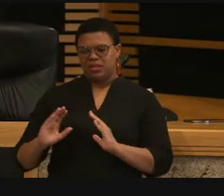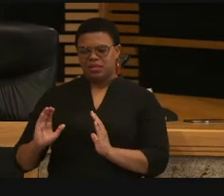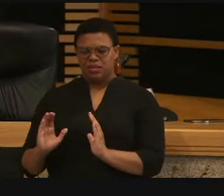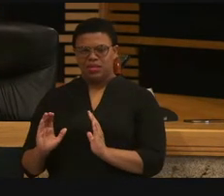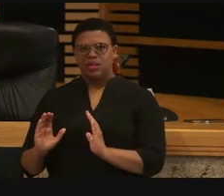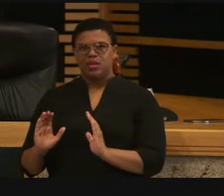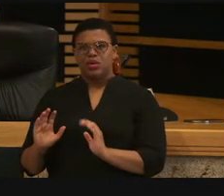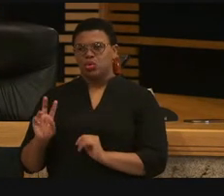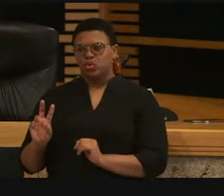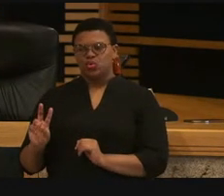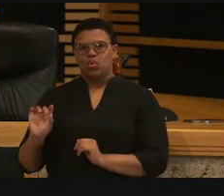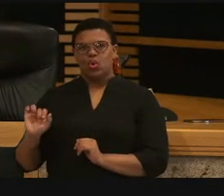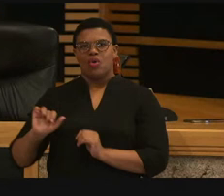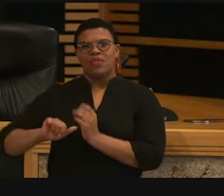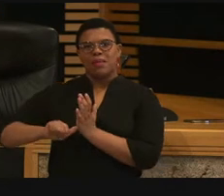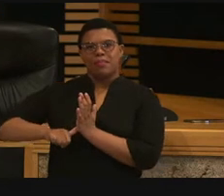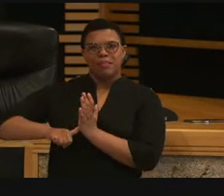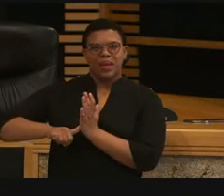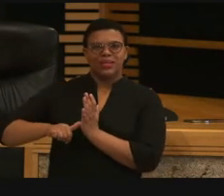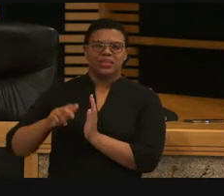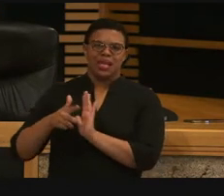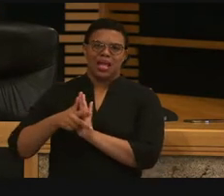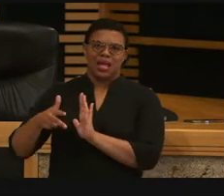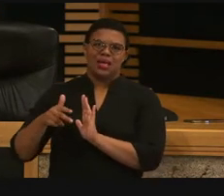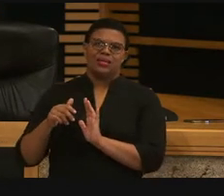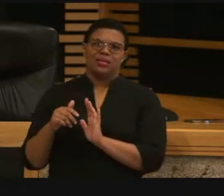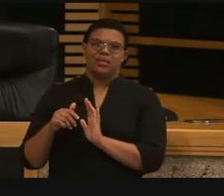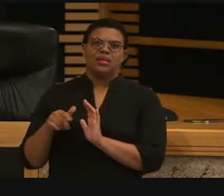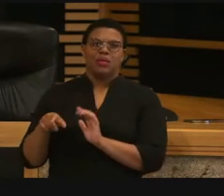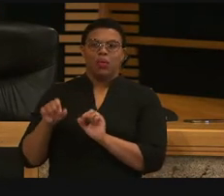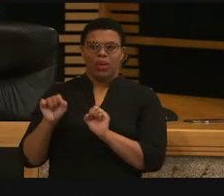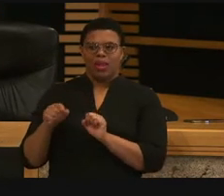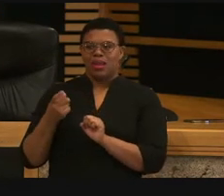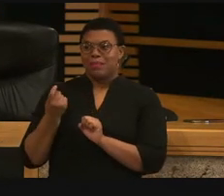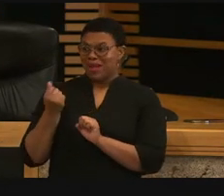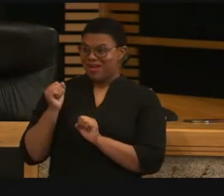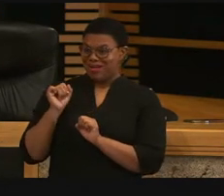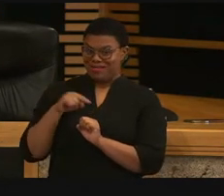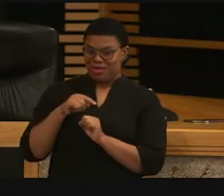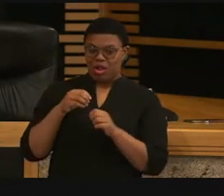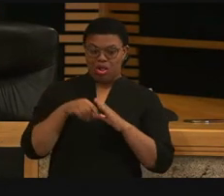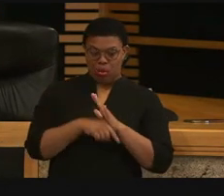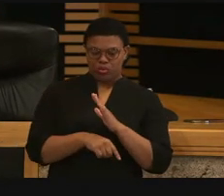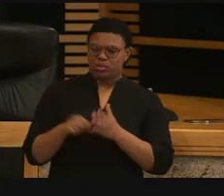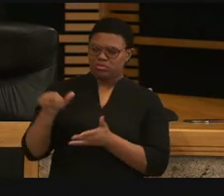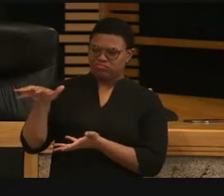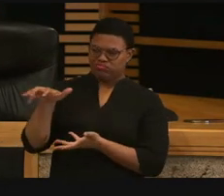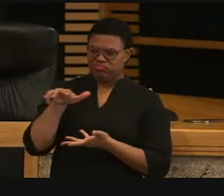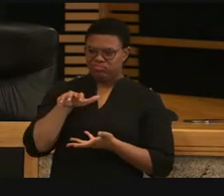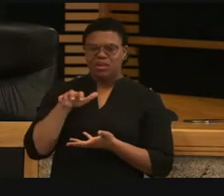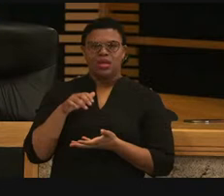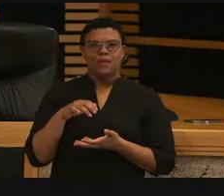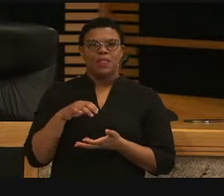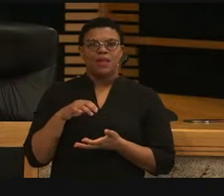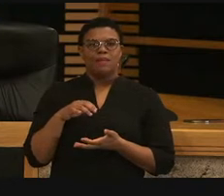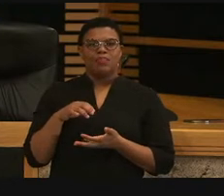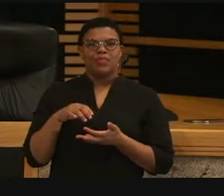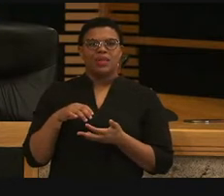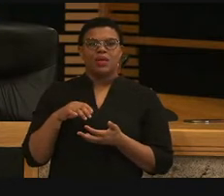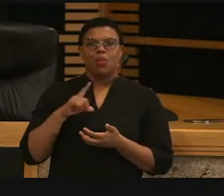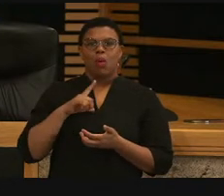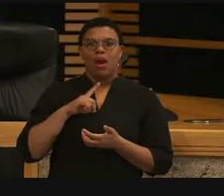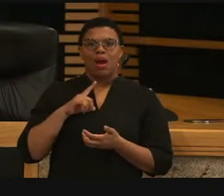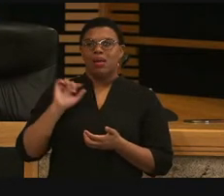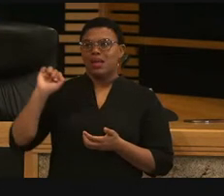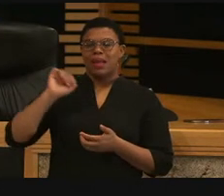1, 2 of the Pension Fund Act would be able to recover those monies. This was confirmed by the